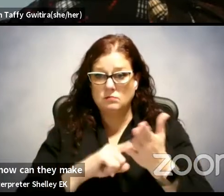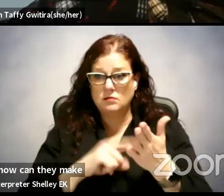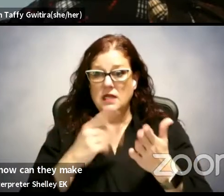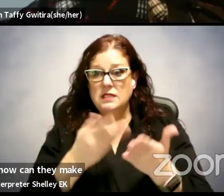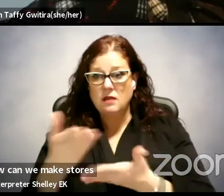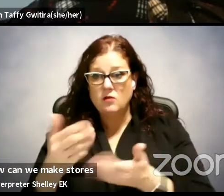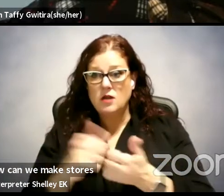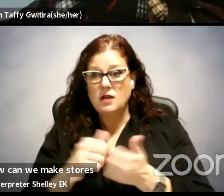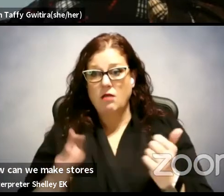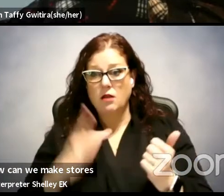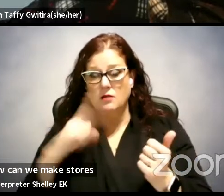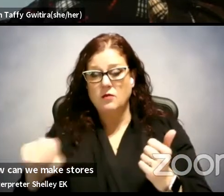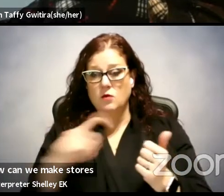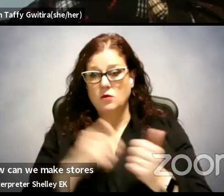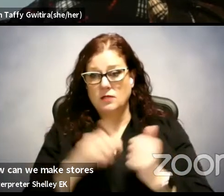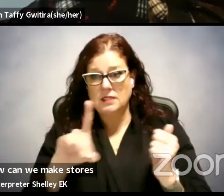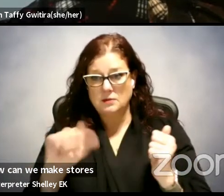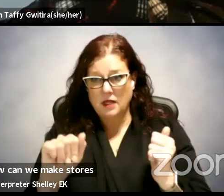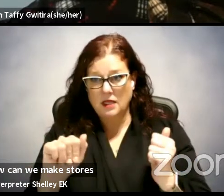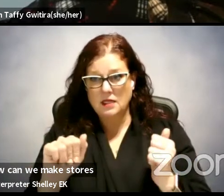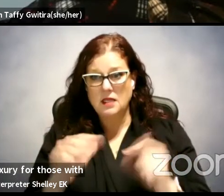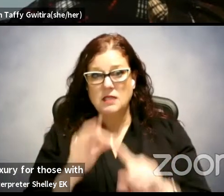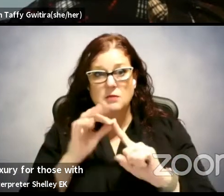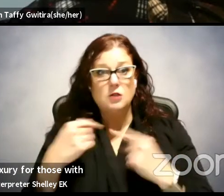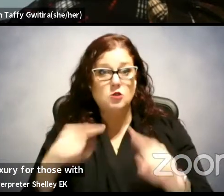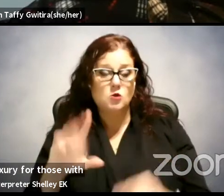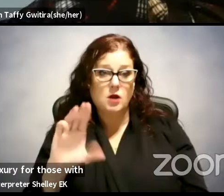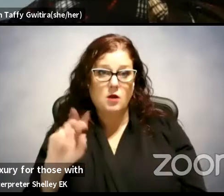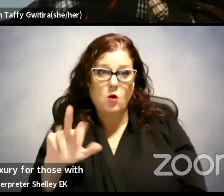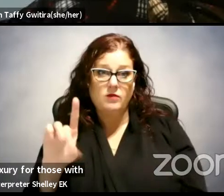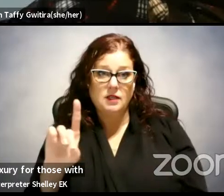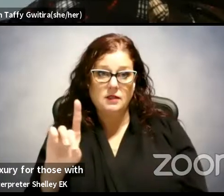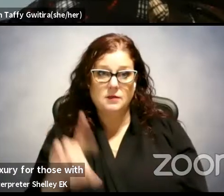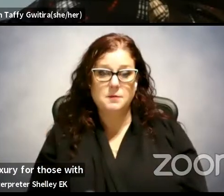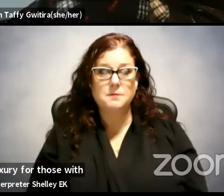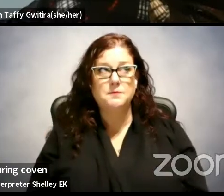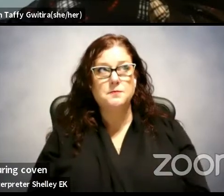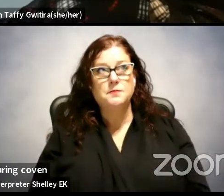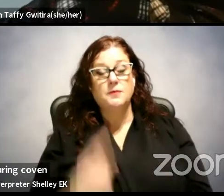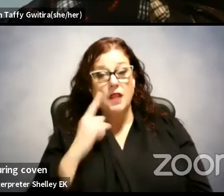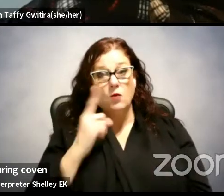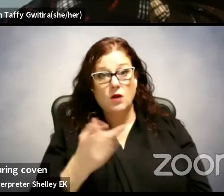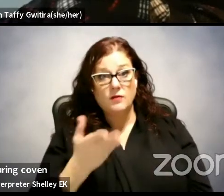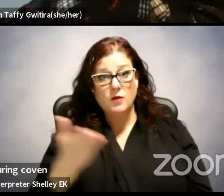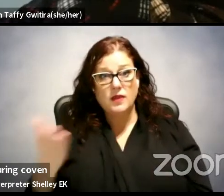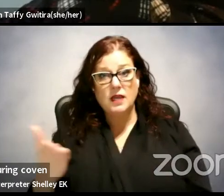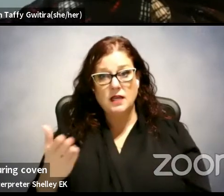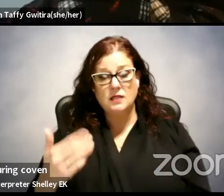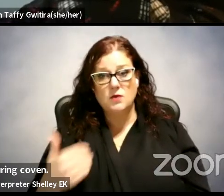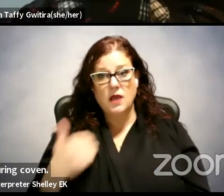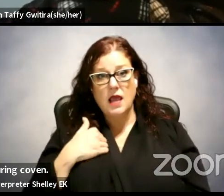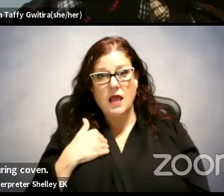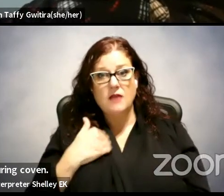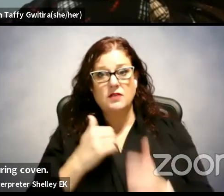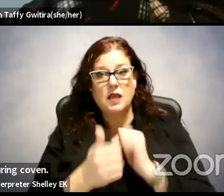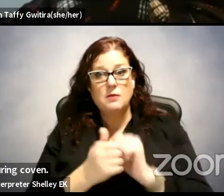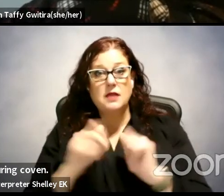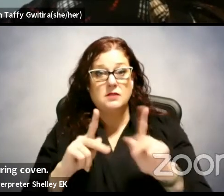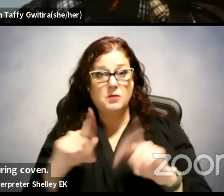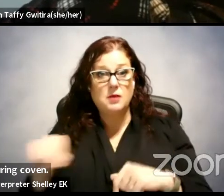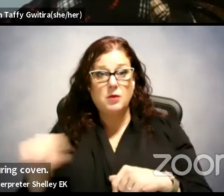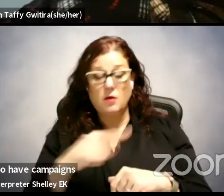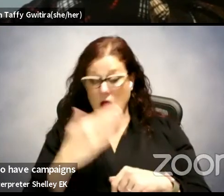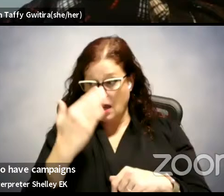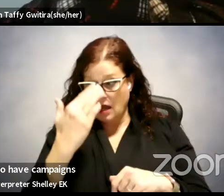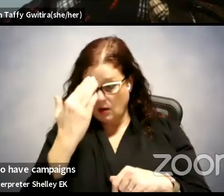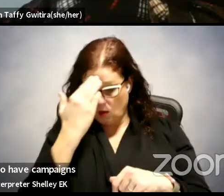a luxury for those with disabilities, especially during COVID? I think one of those things is to have campaigns of people. I